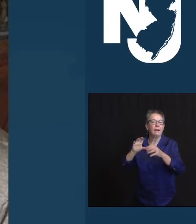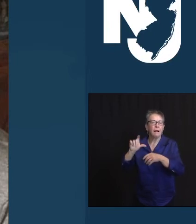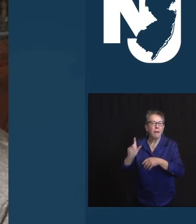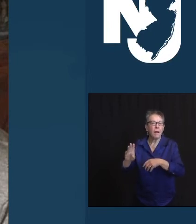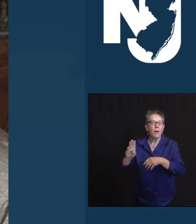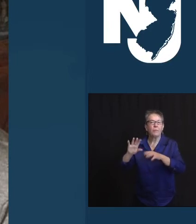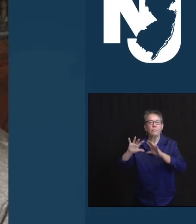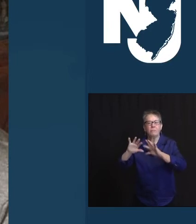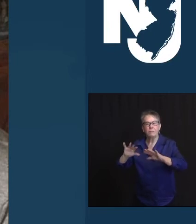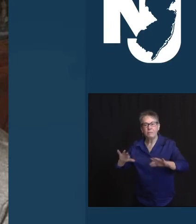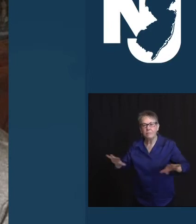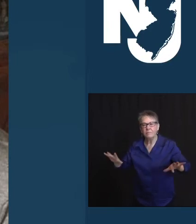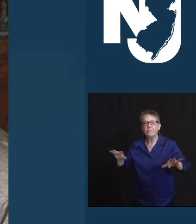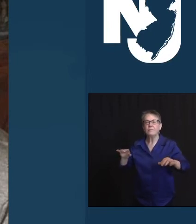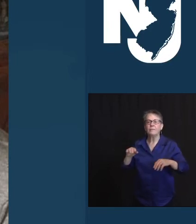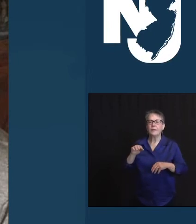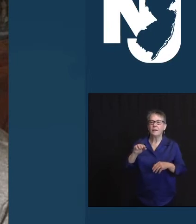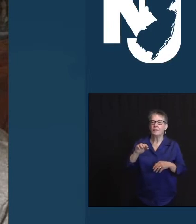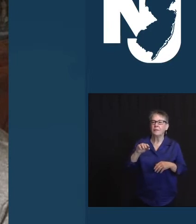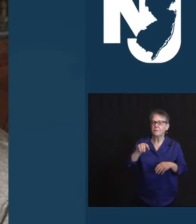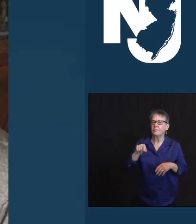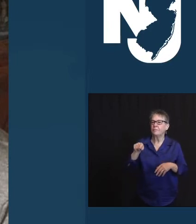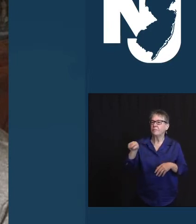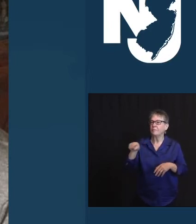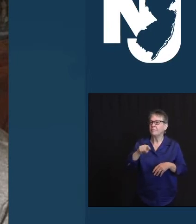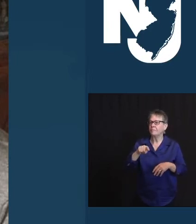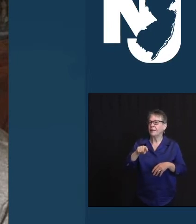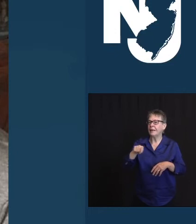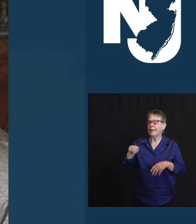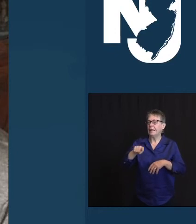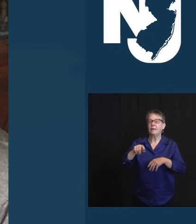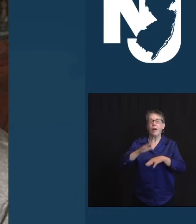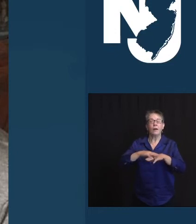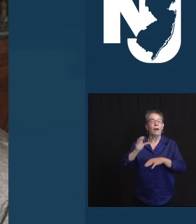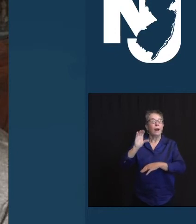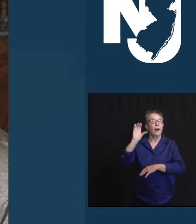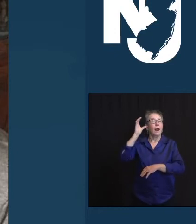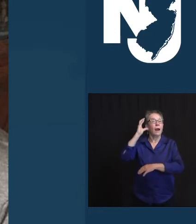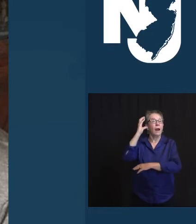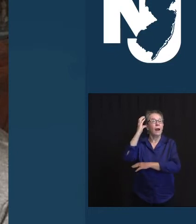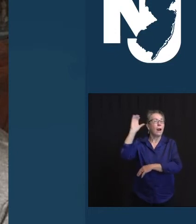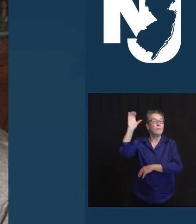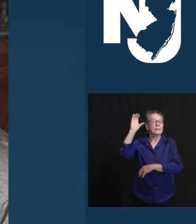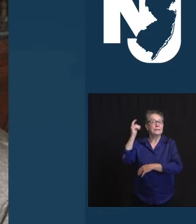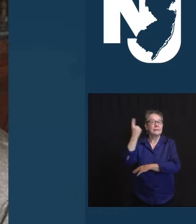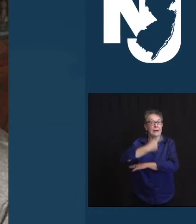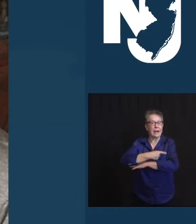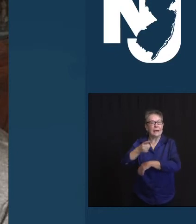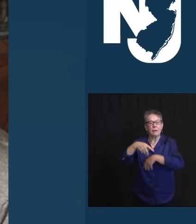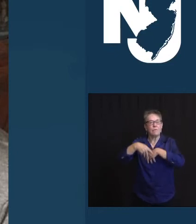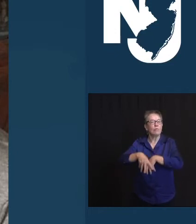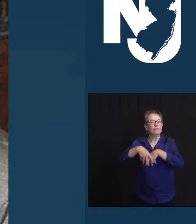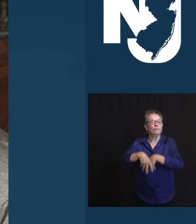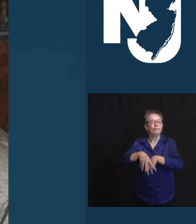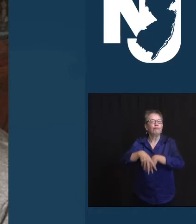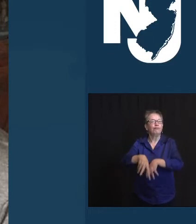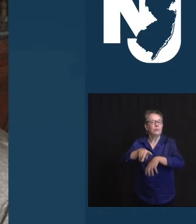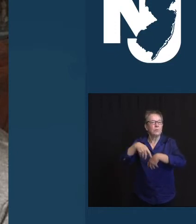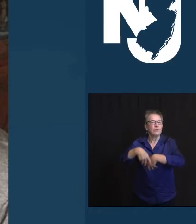Committee and marched as their Columbus Day Parade Grand Marshal in 2011. So